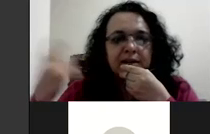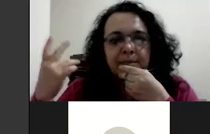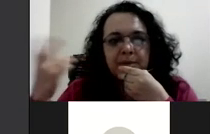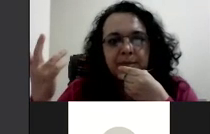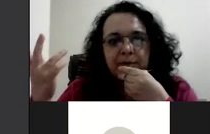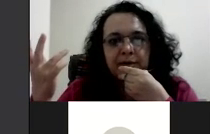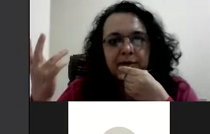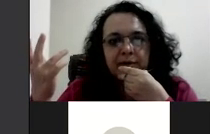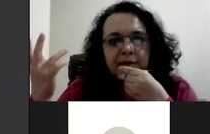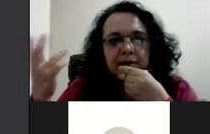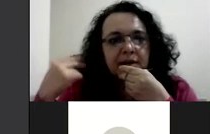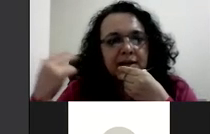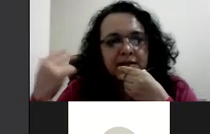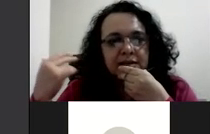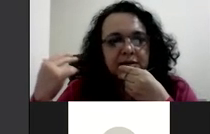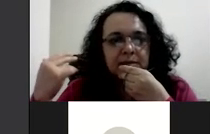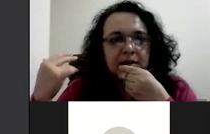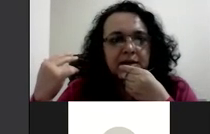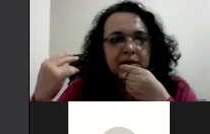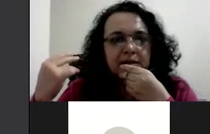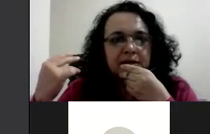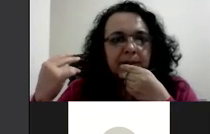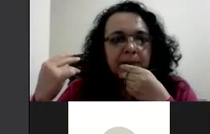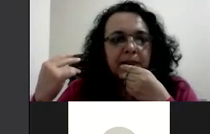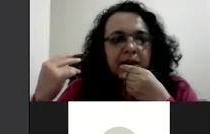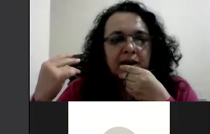to let the people listen to me.